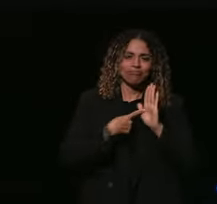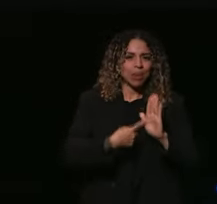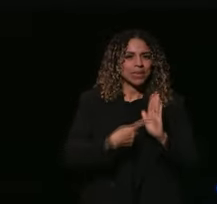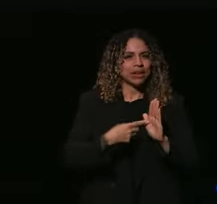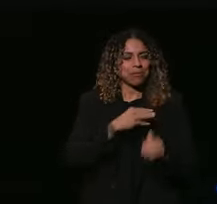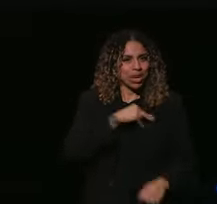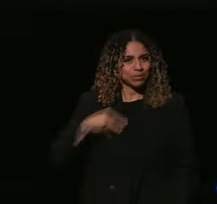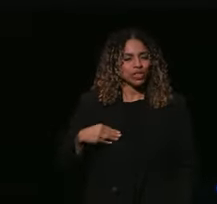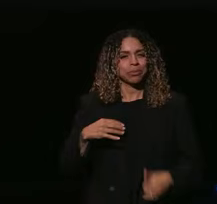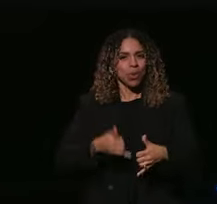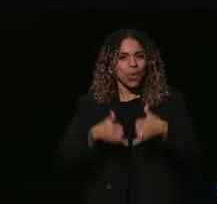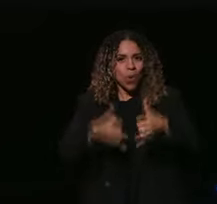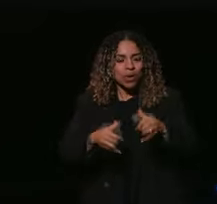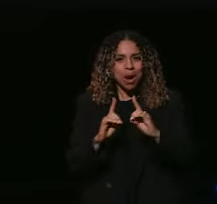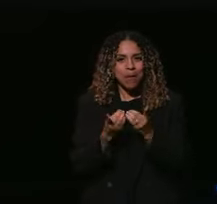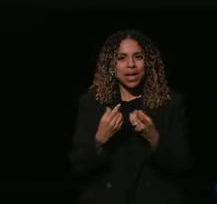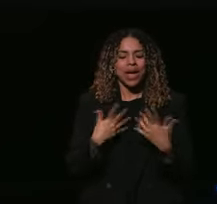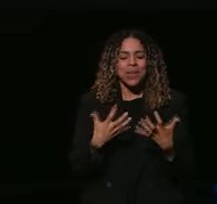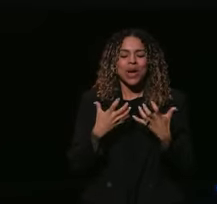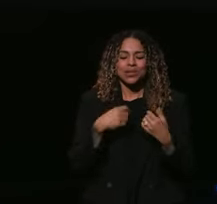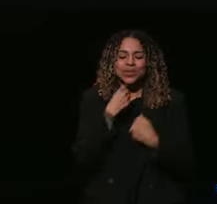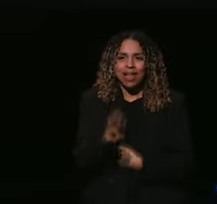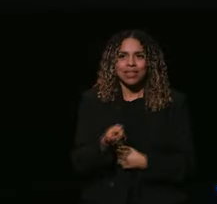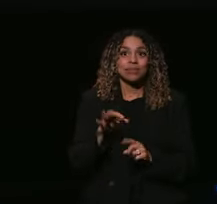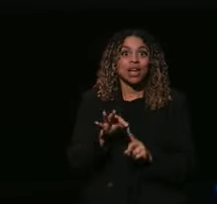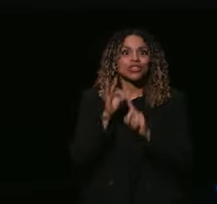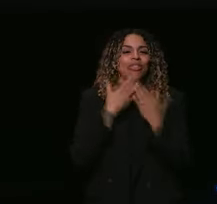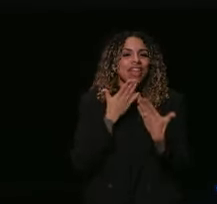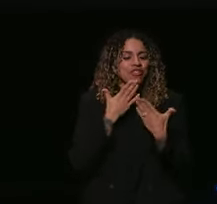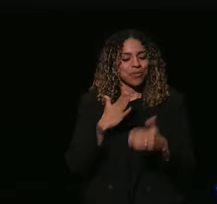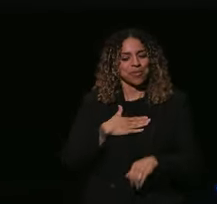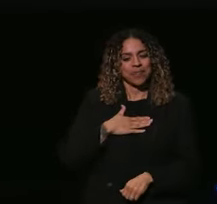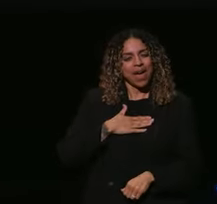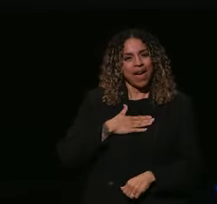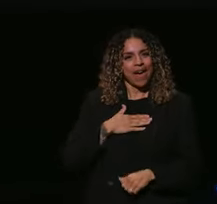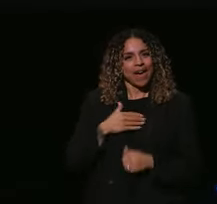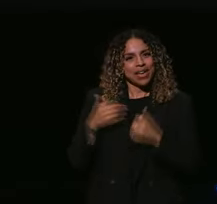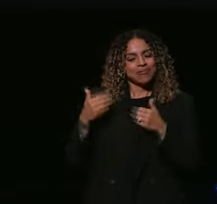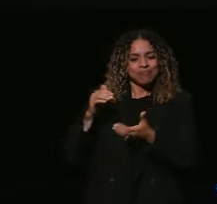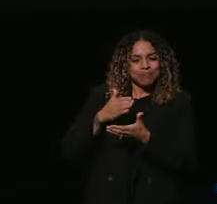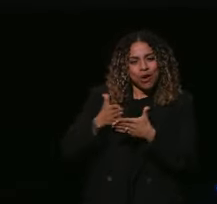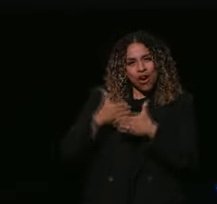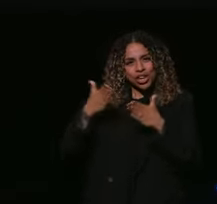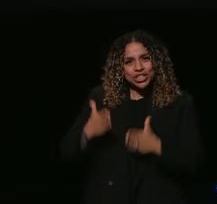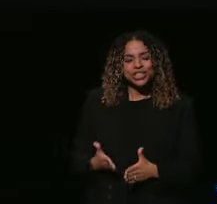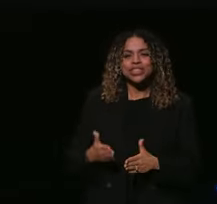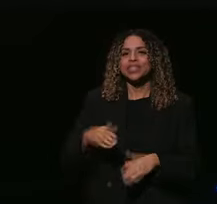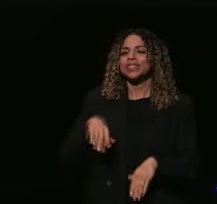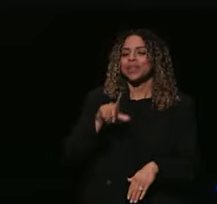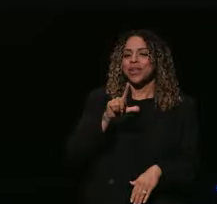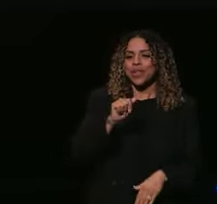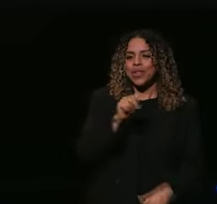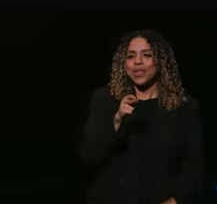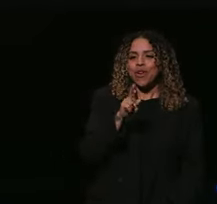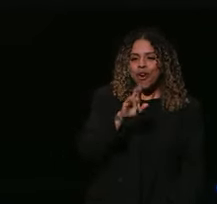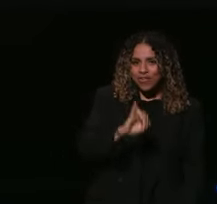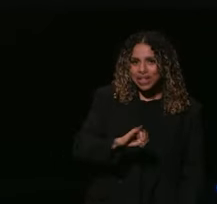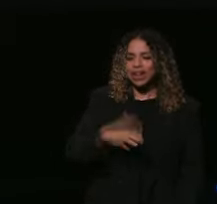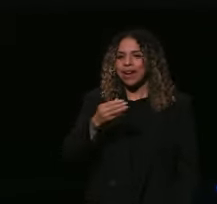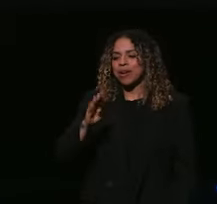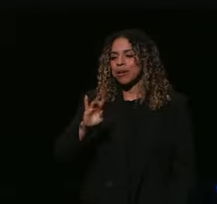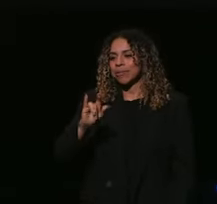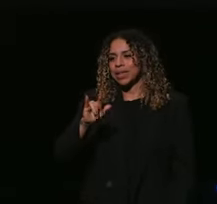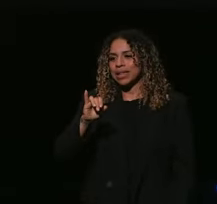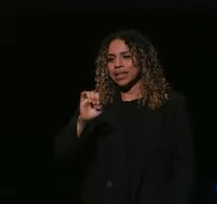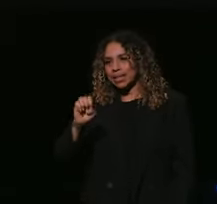department, I want to give a very special thank you to my partners in crime, Lauren McPhee and Billy McClellan. I truly appreciate your